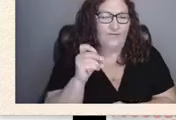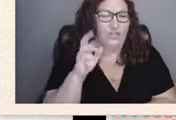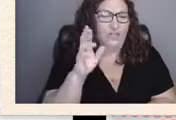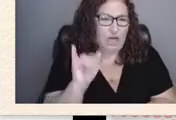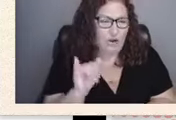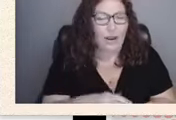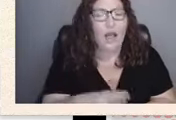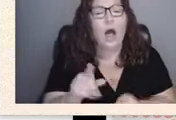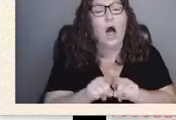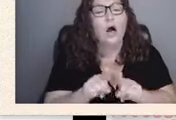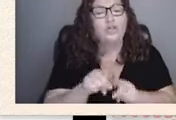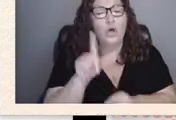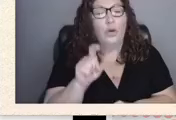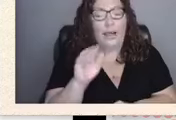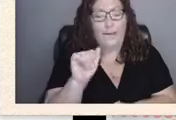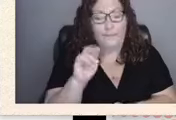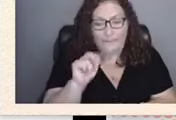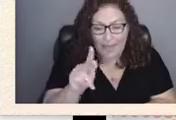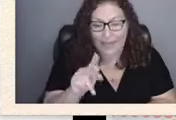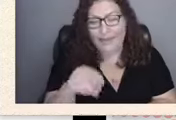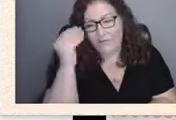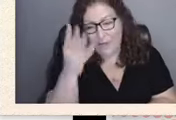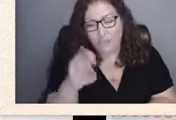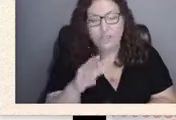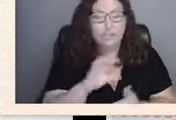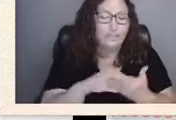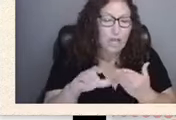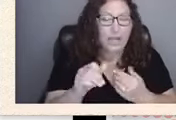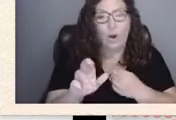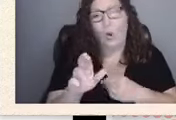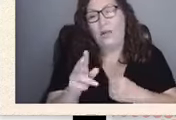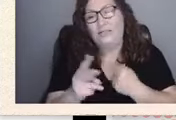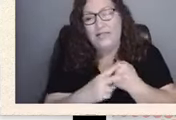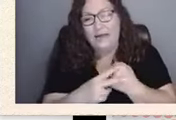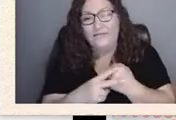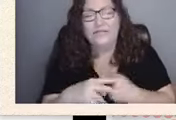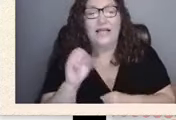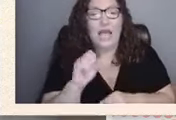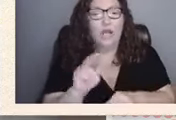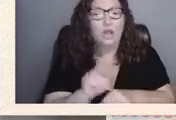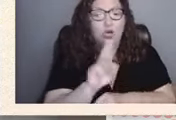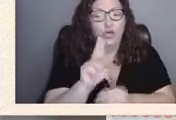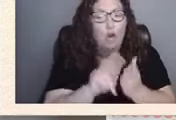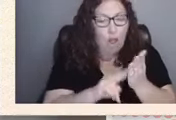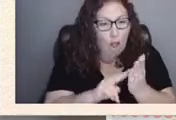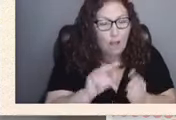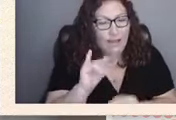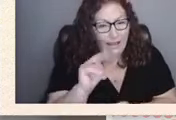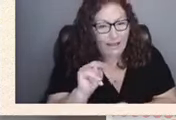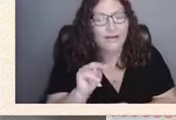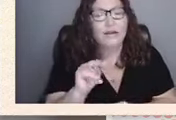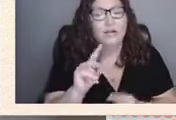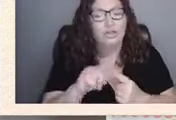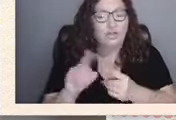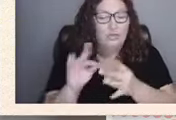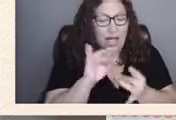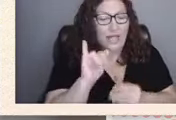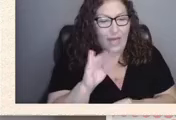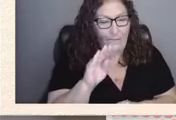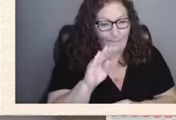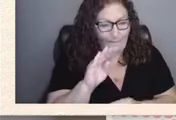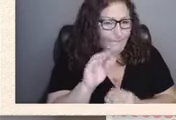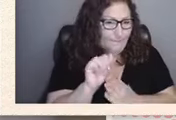need banking information, either checking or savings. You can either use your login credentials to tie that bank account to it, or you can manually enter